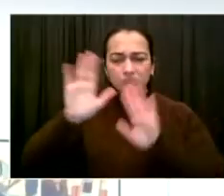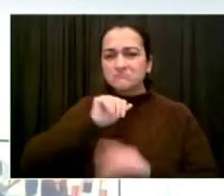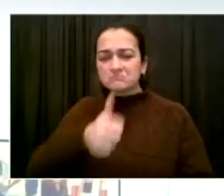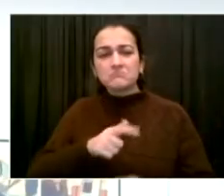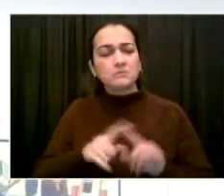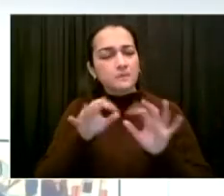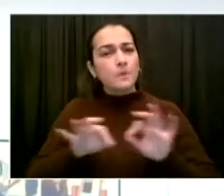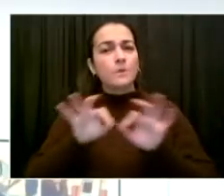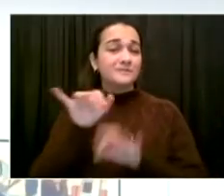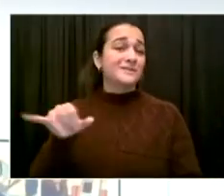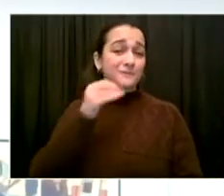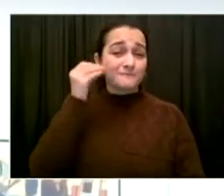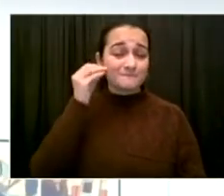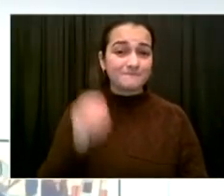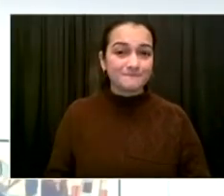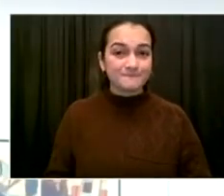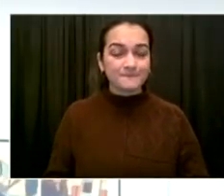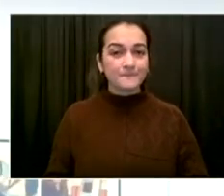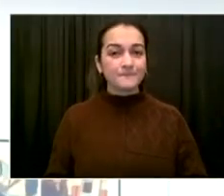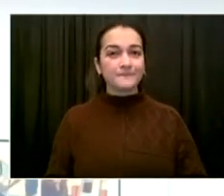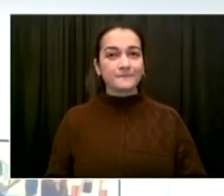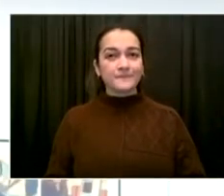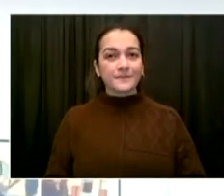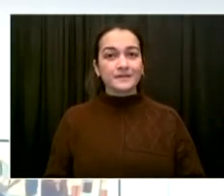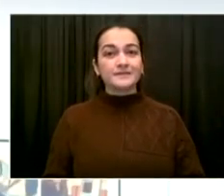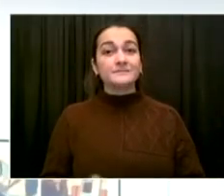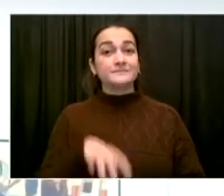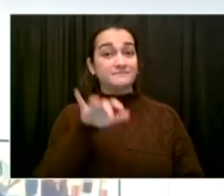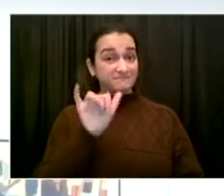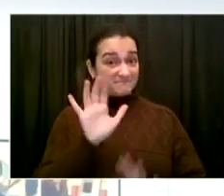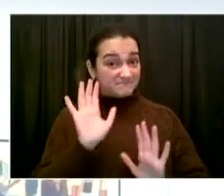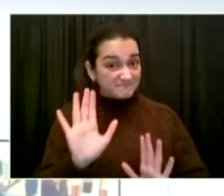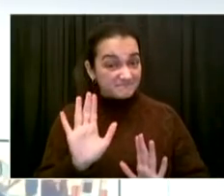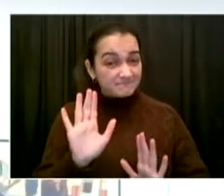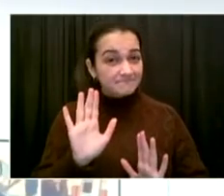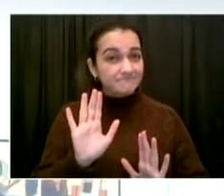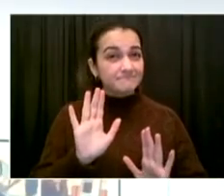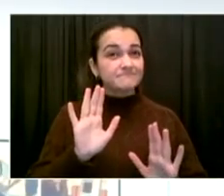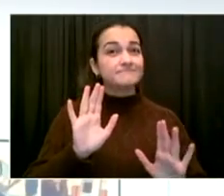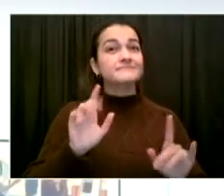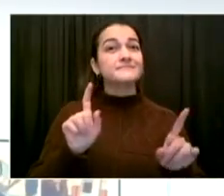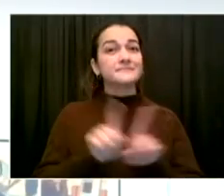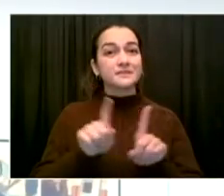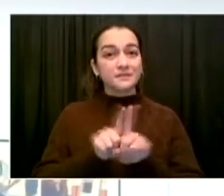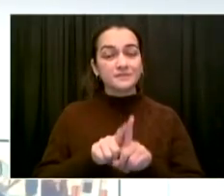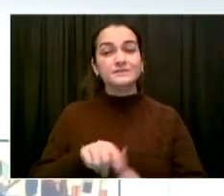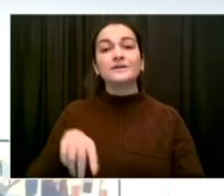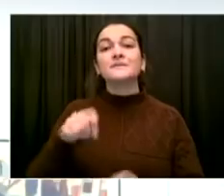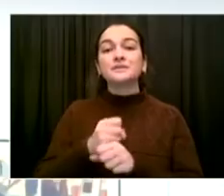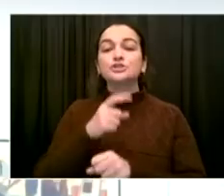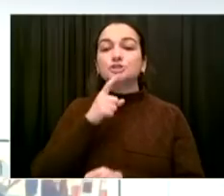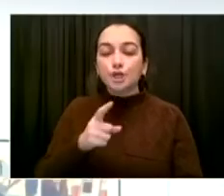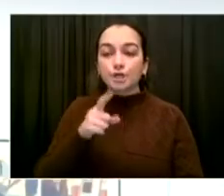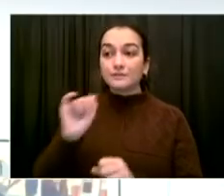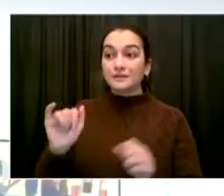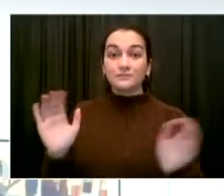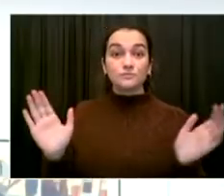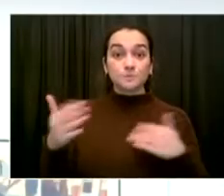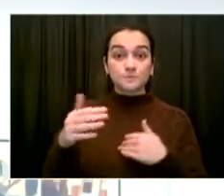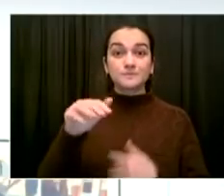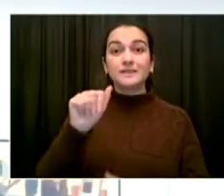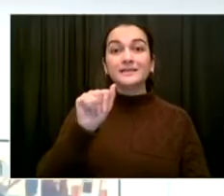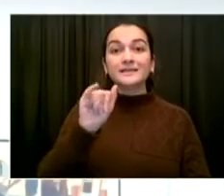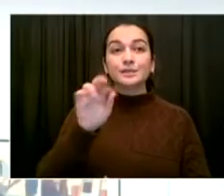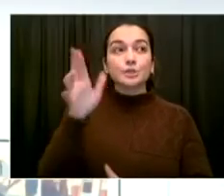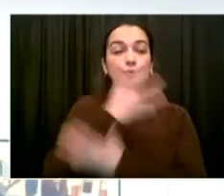Citywide Administrative Services to ventilation in various settings as well, and we know that that helps to curb the spread. So those